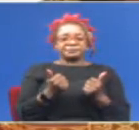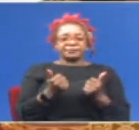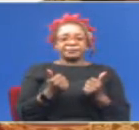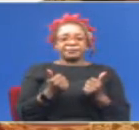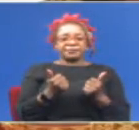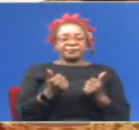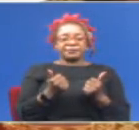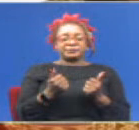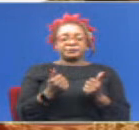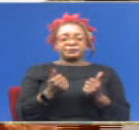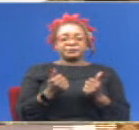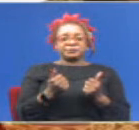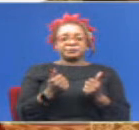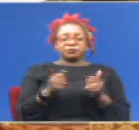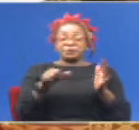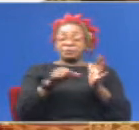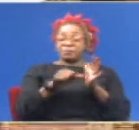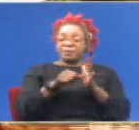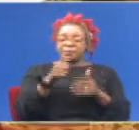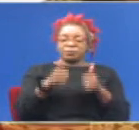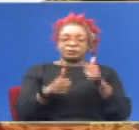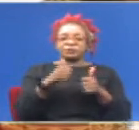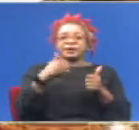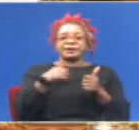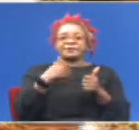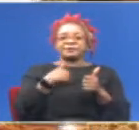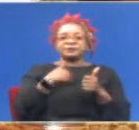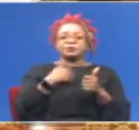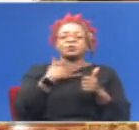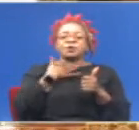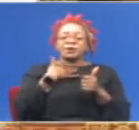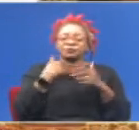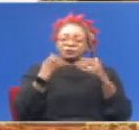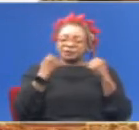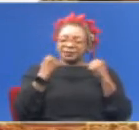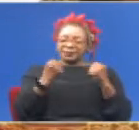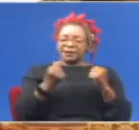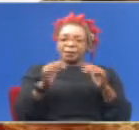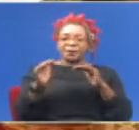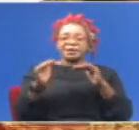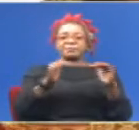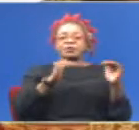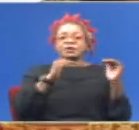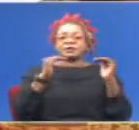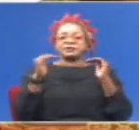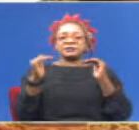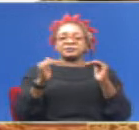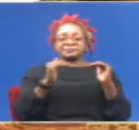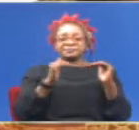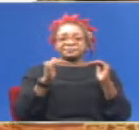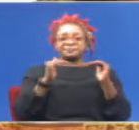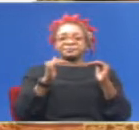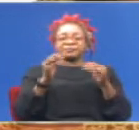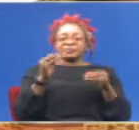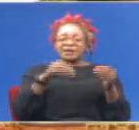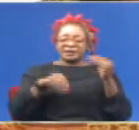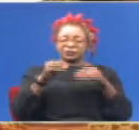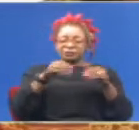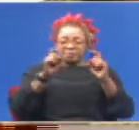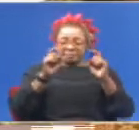differences that we have in this country. We want to strengthen our democracy. We want our election to have